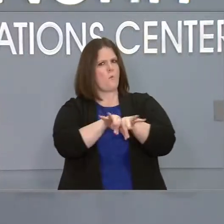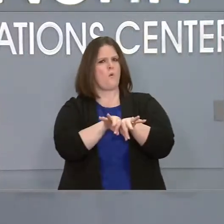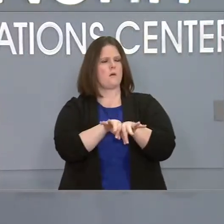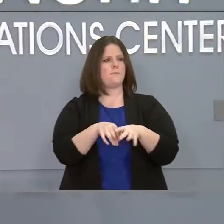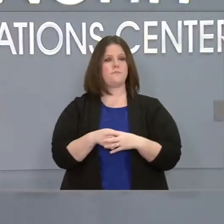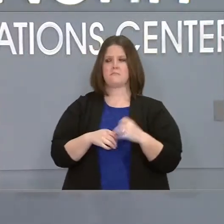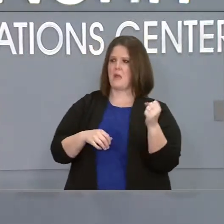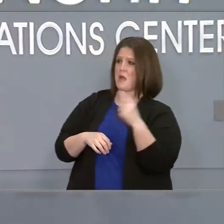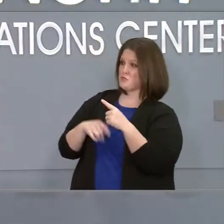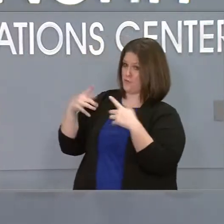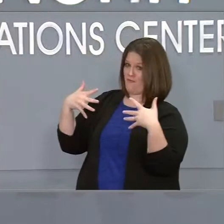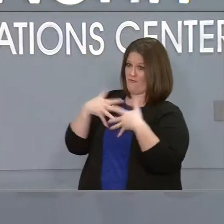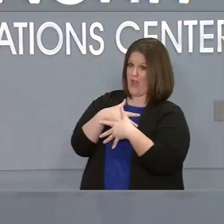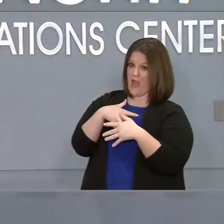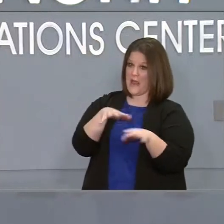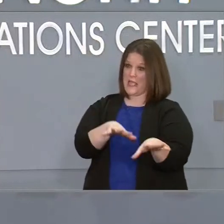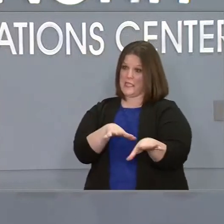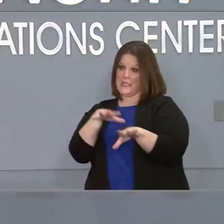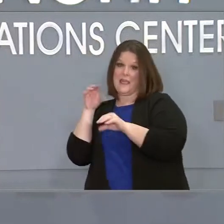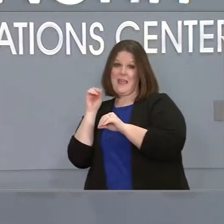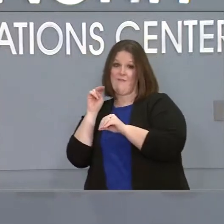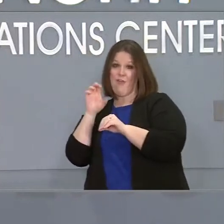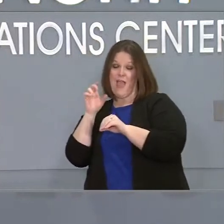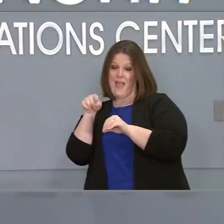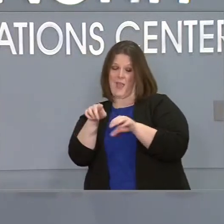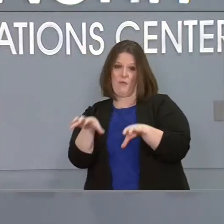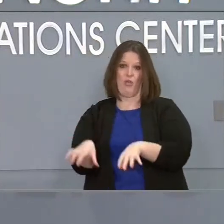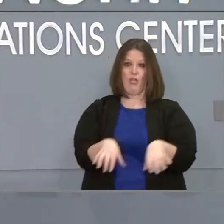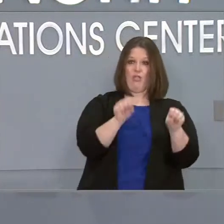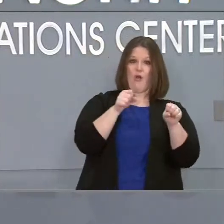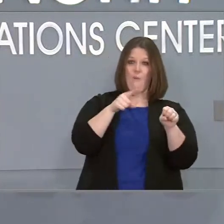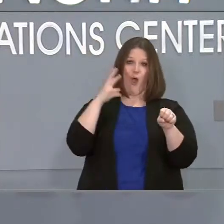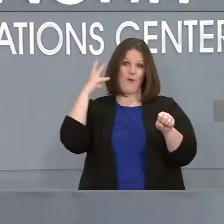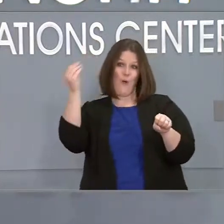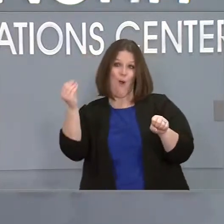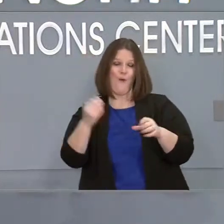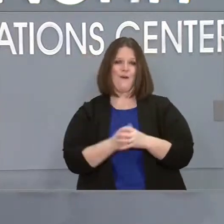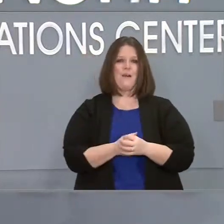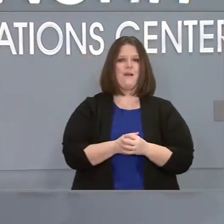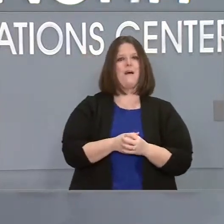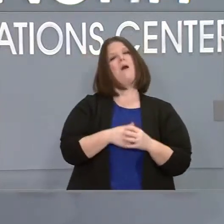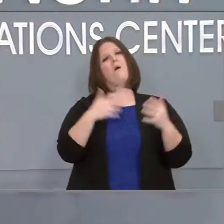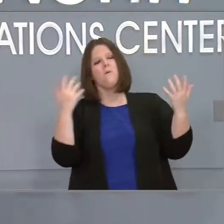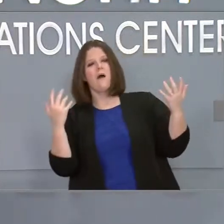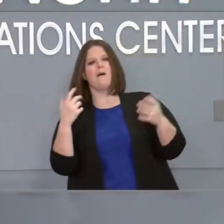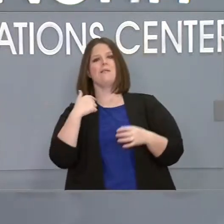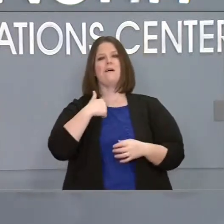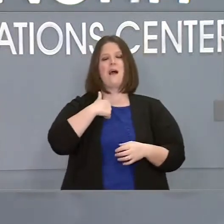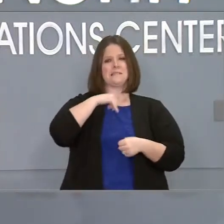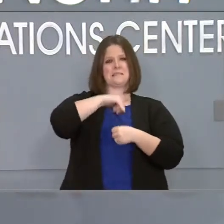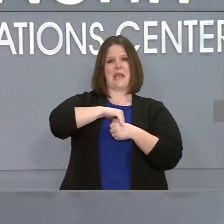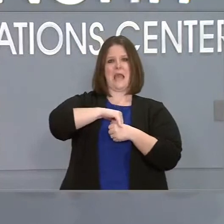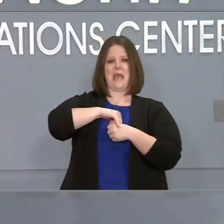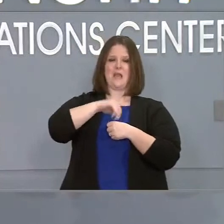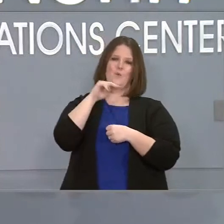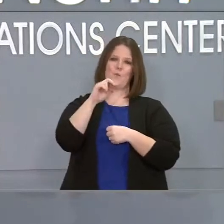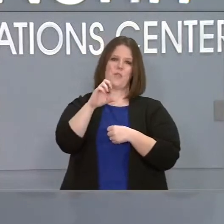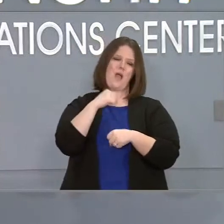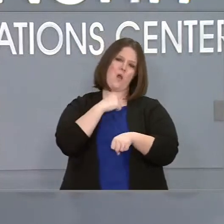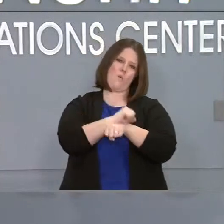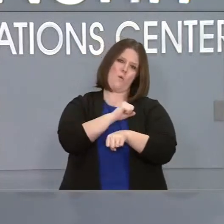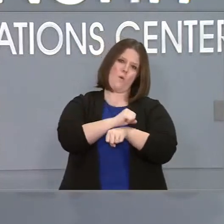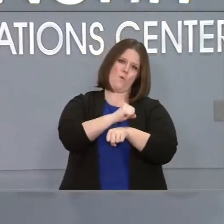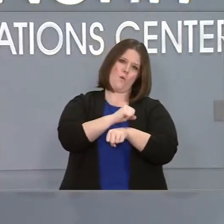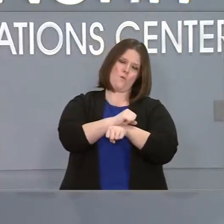you afraid to leave the state if he might take over while you're gone? So I've been staying mostly in North Carolina working on